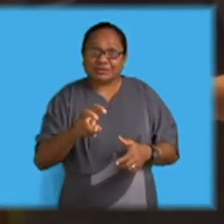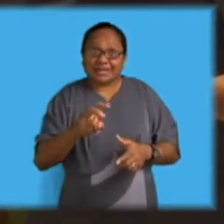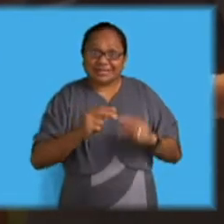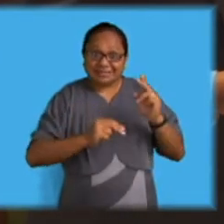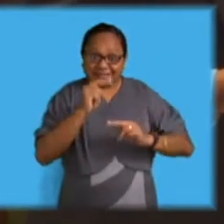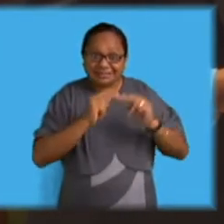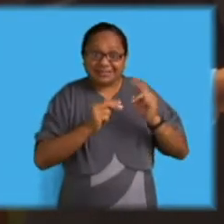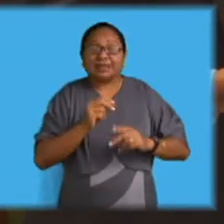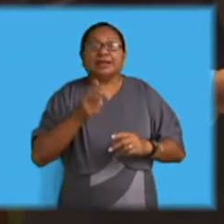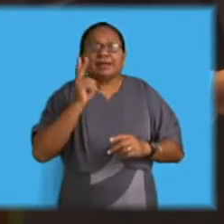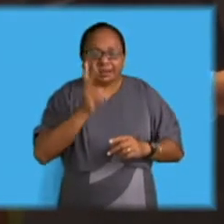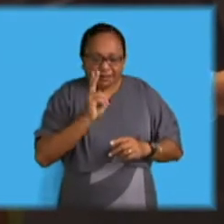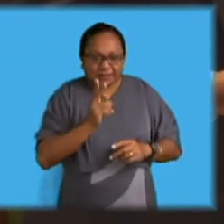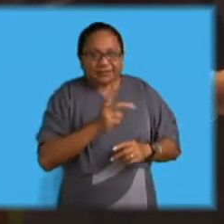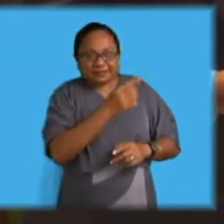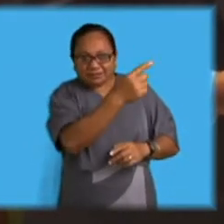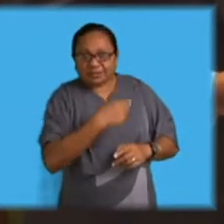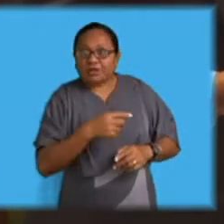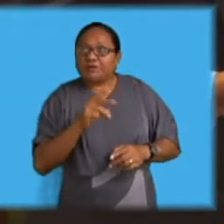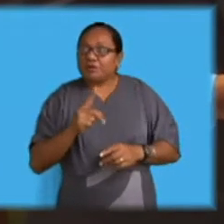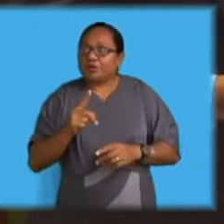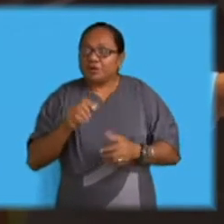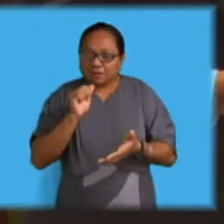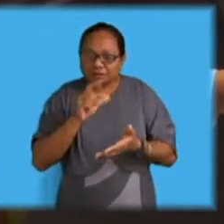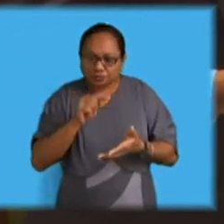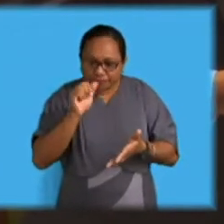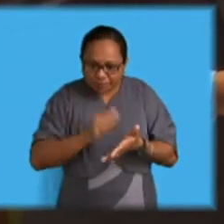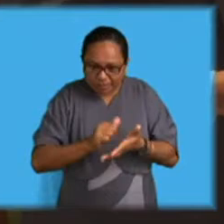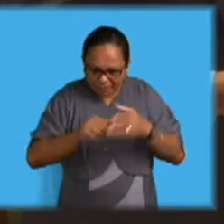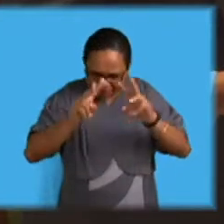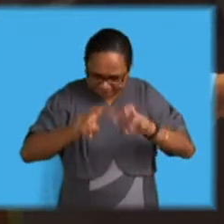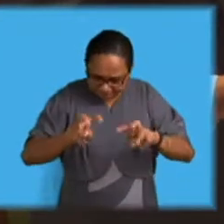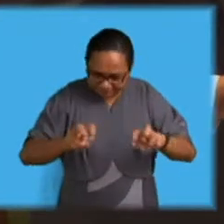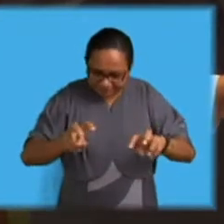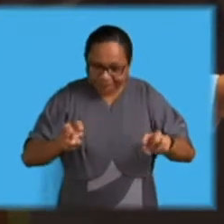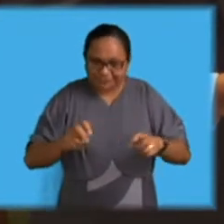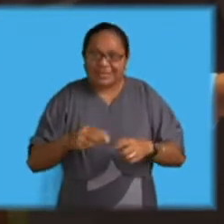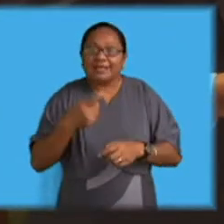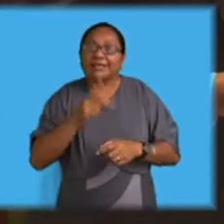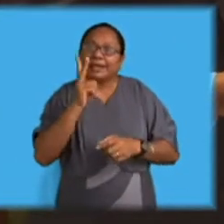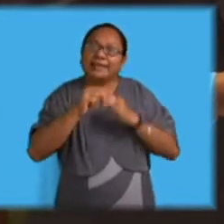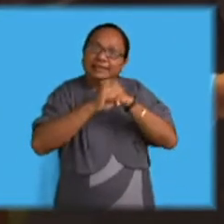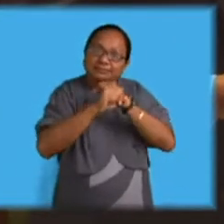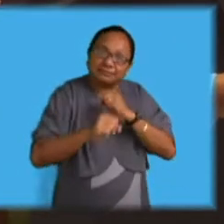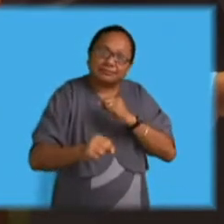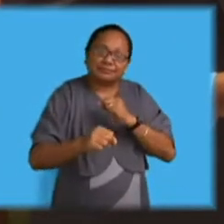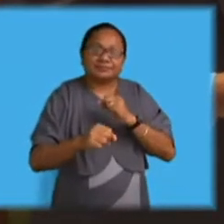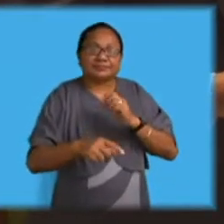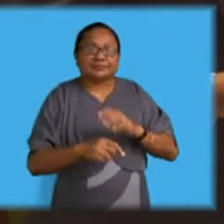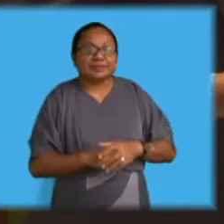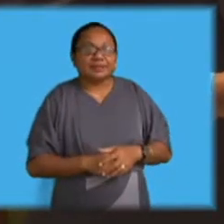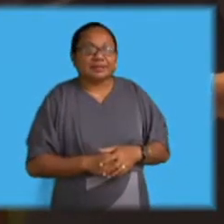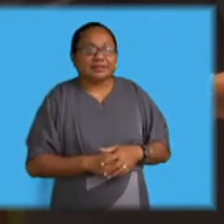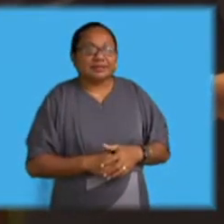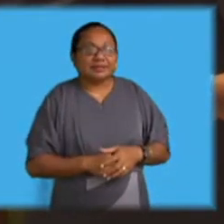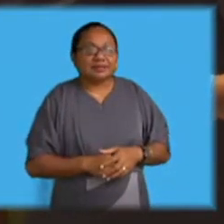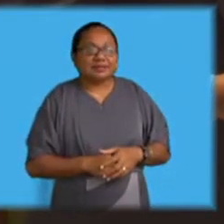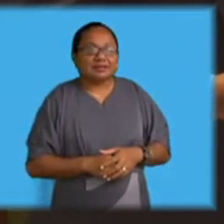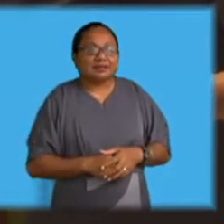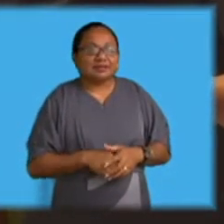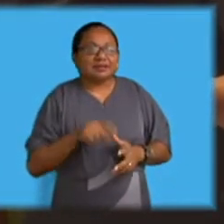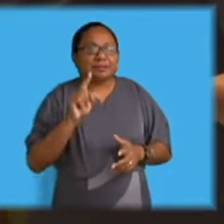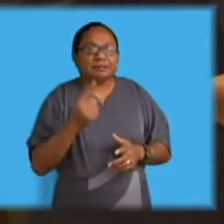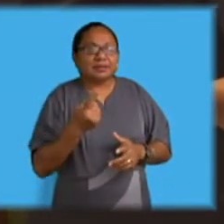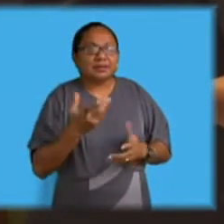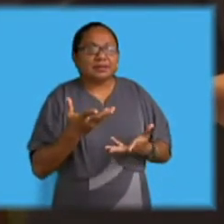do a proper scope of works and prepare a tender document. Tender was advertised. However, there was not a single bid received.